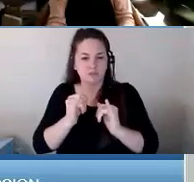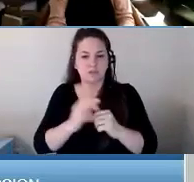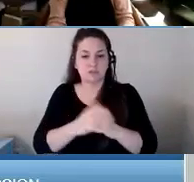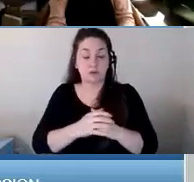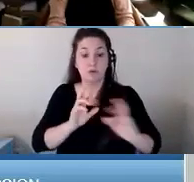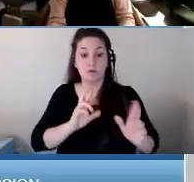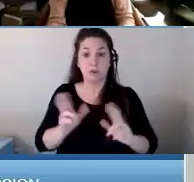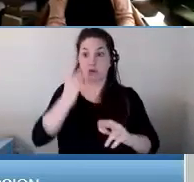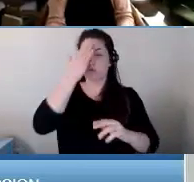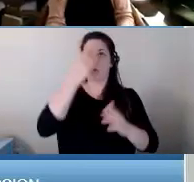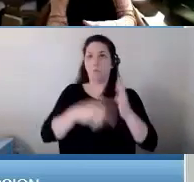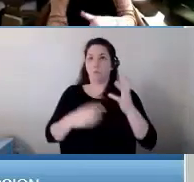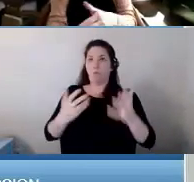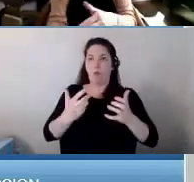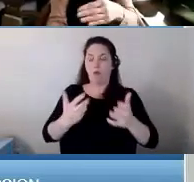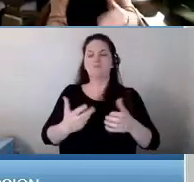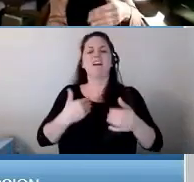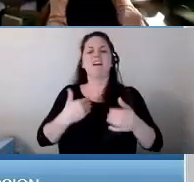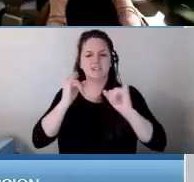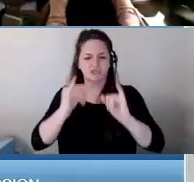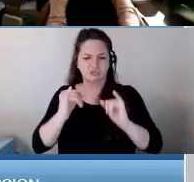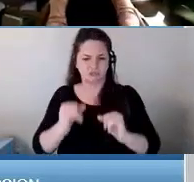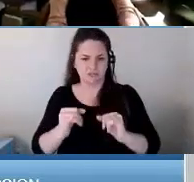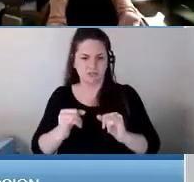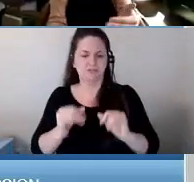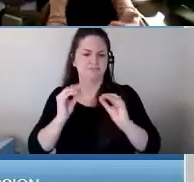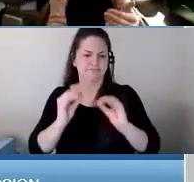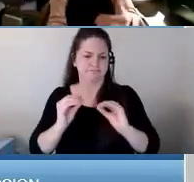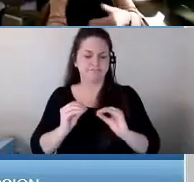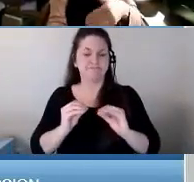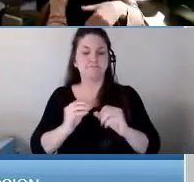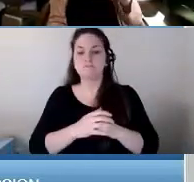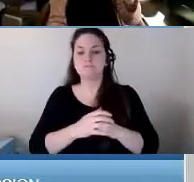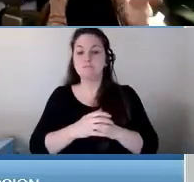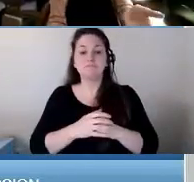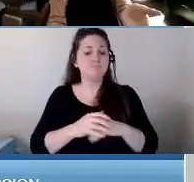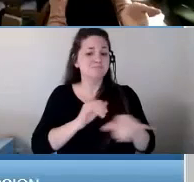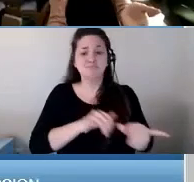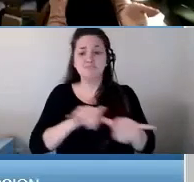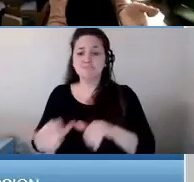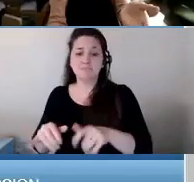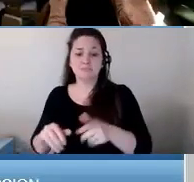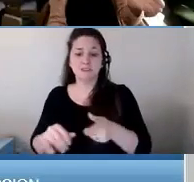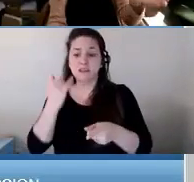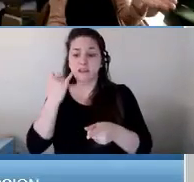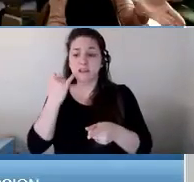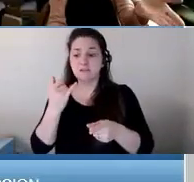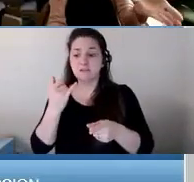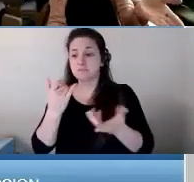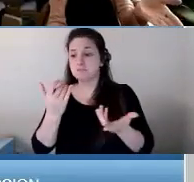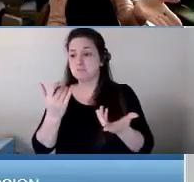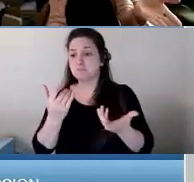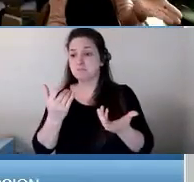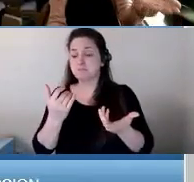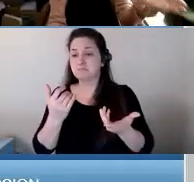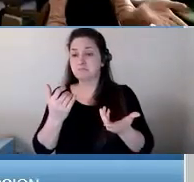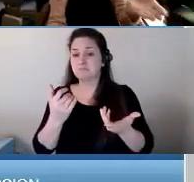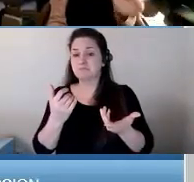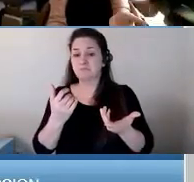do. And that is no different than what you would decide in